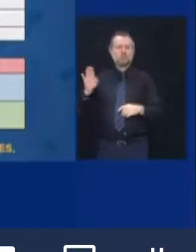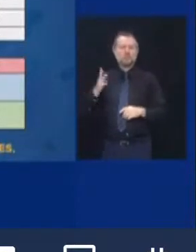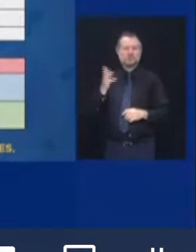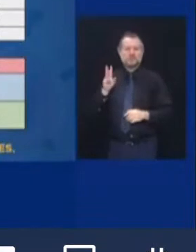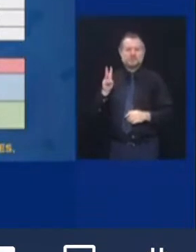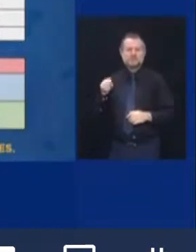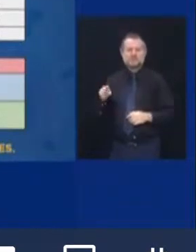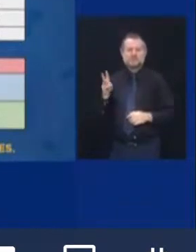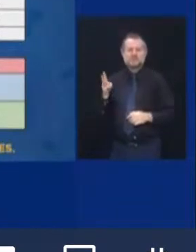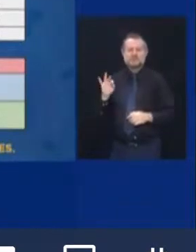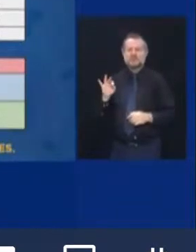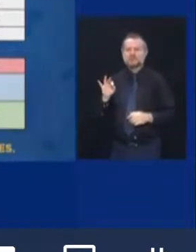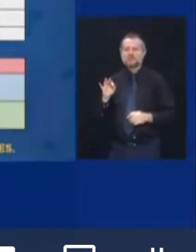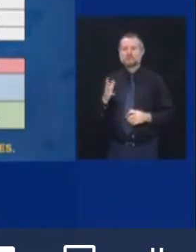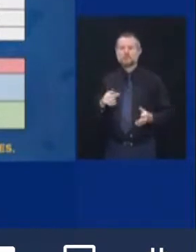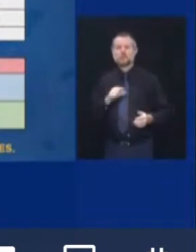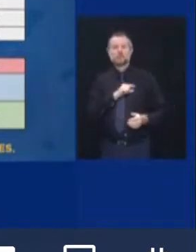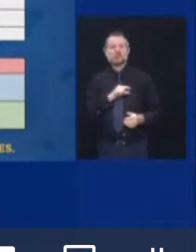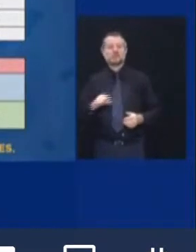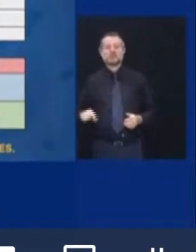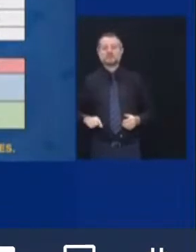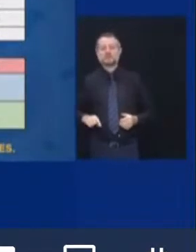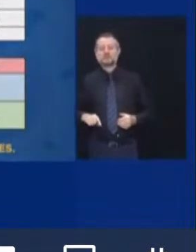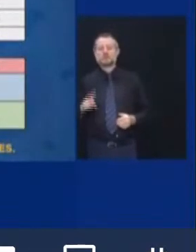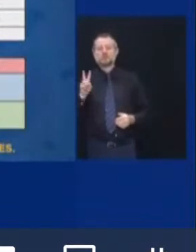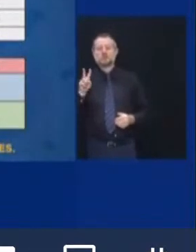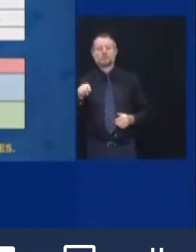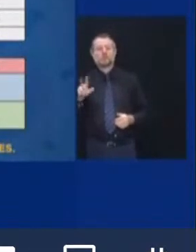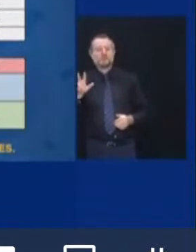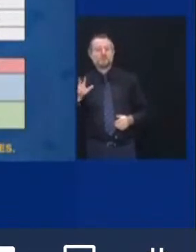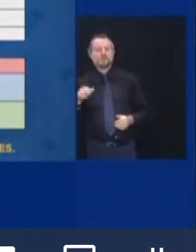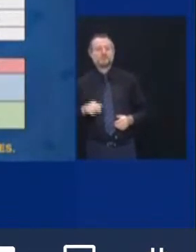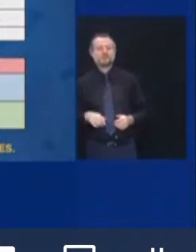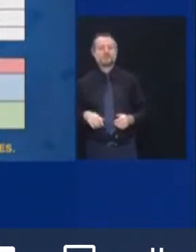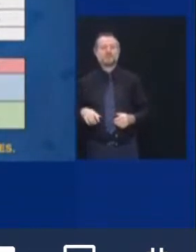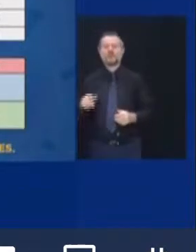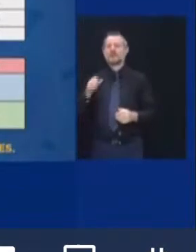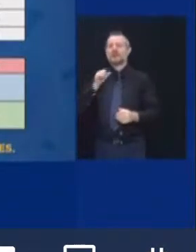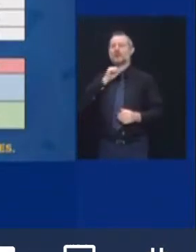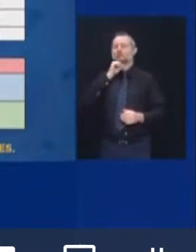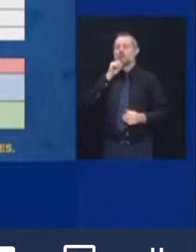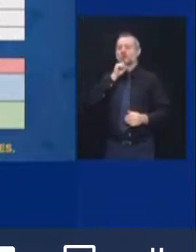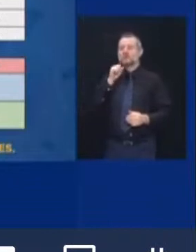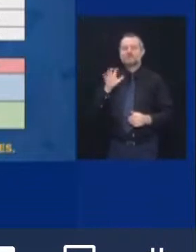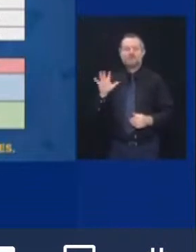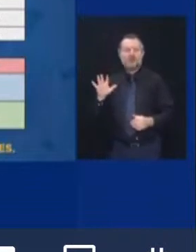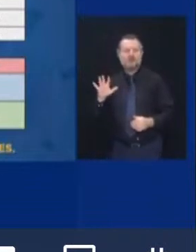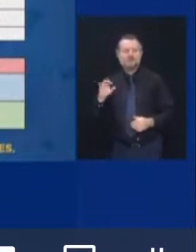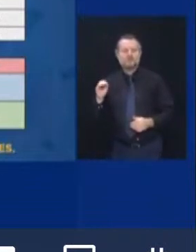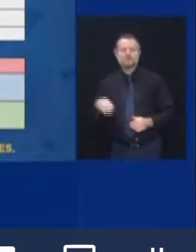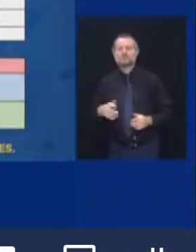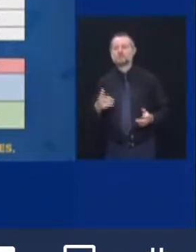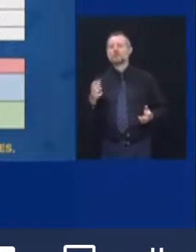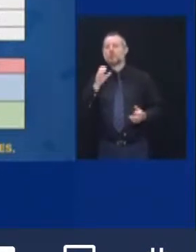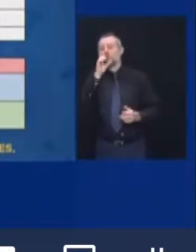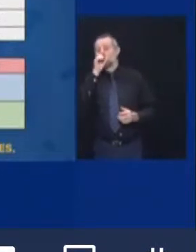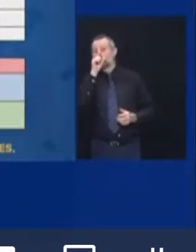Queens, 2.39, Rockland, 5, Orange, 6. Orange was at 24%.